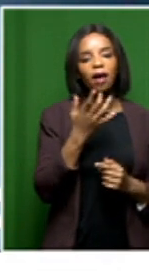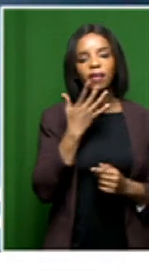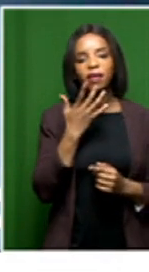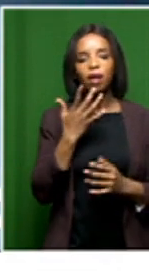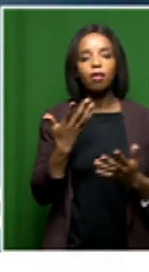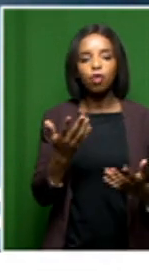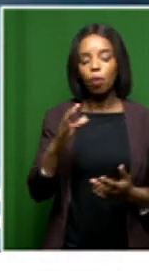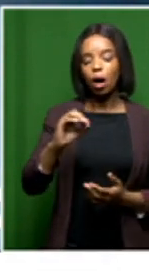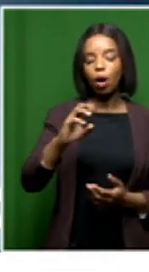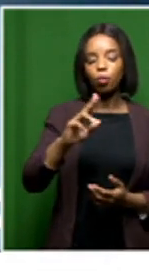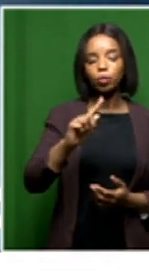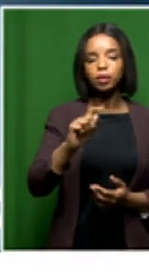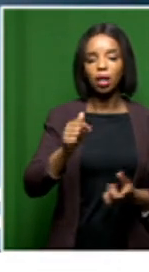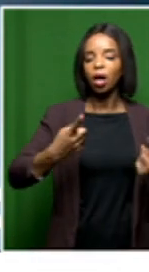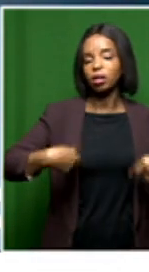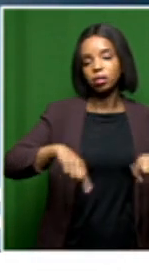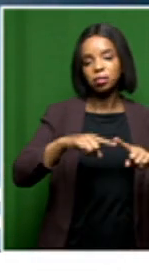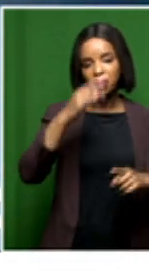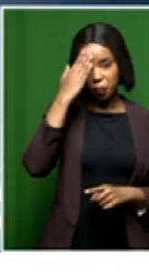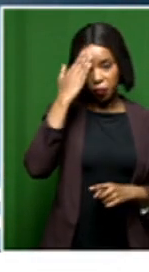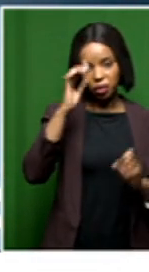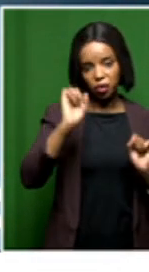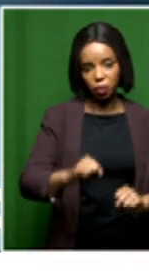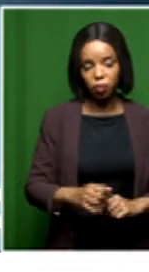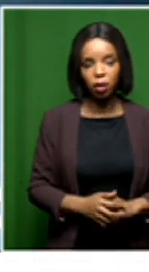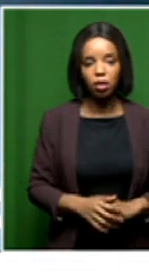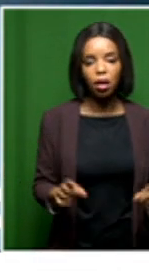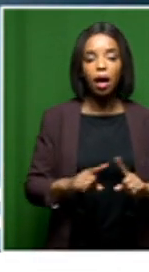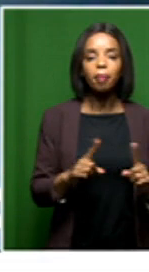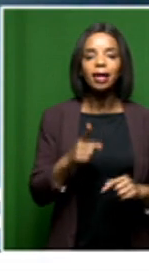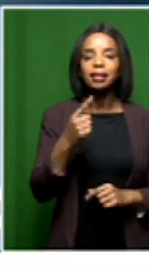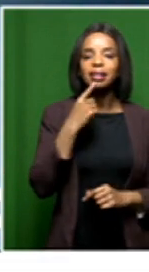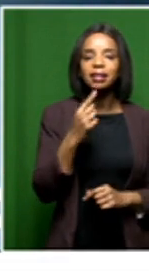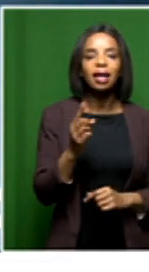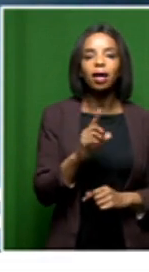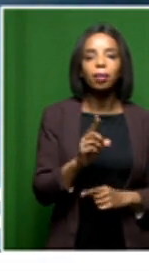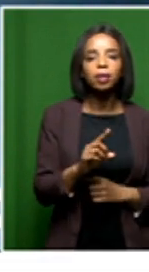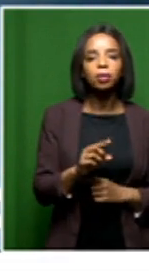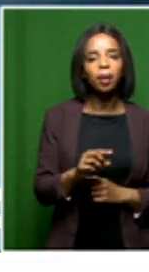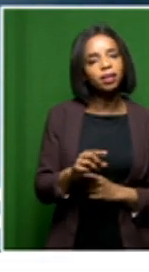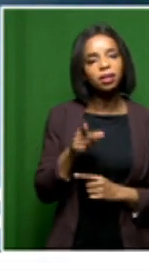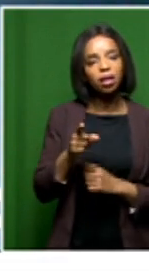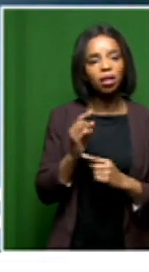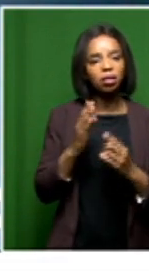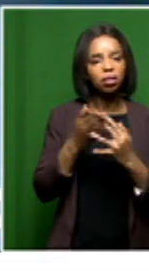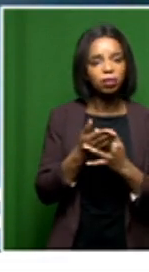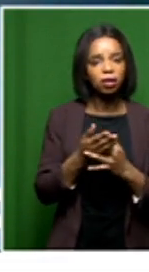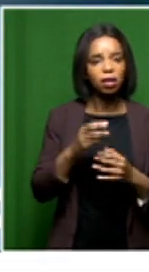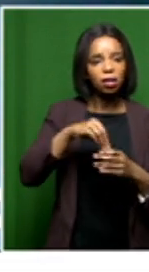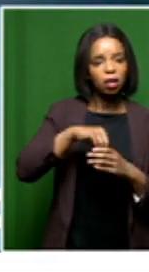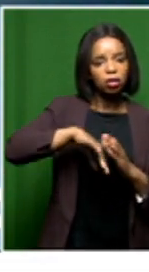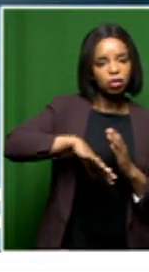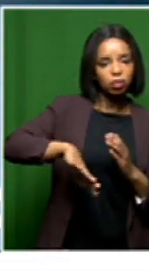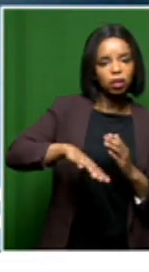and they agreeing that the legislation unlawfully intrudes upon the exclusive executive and